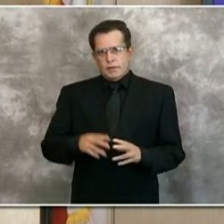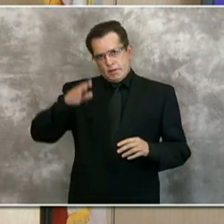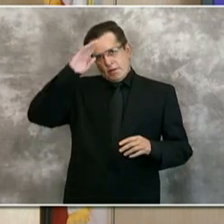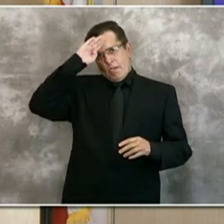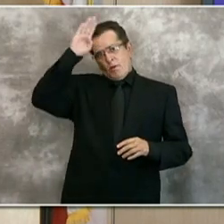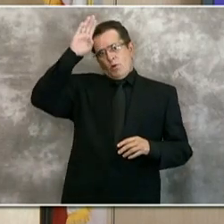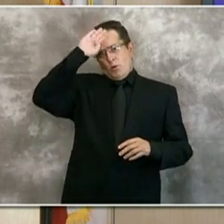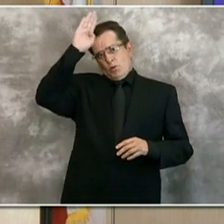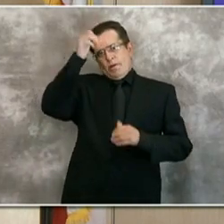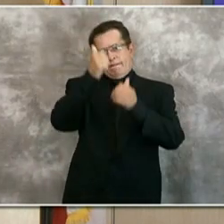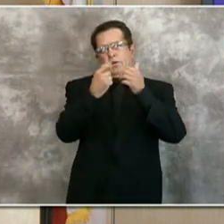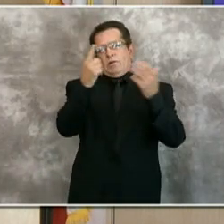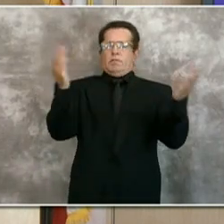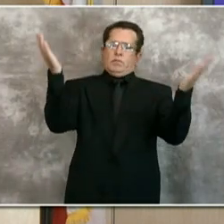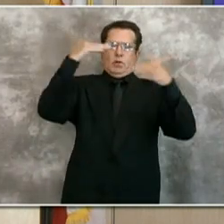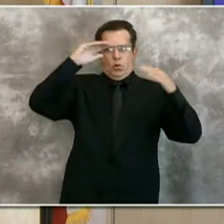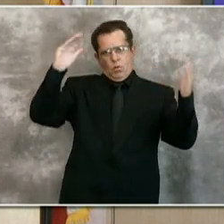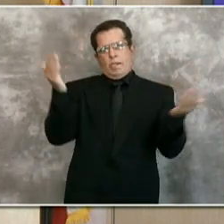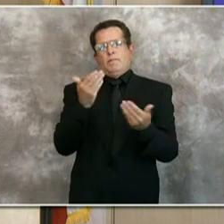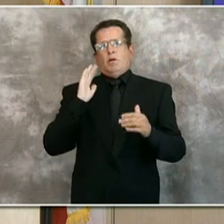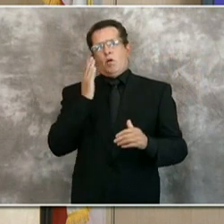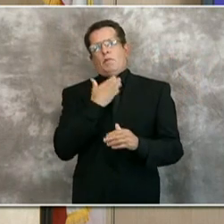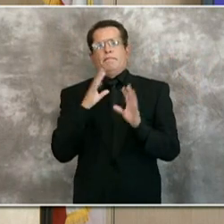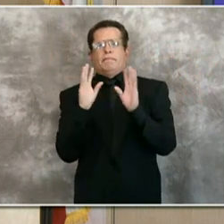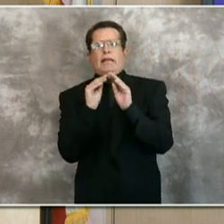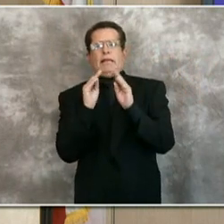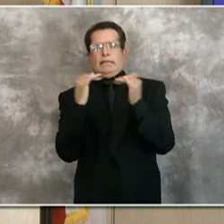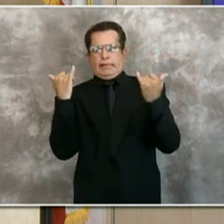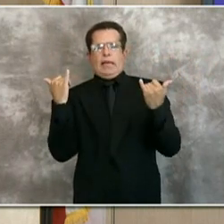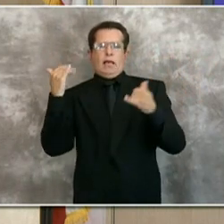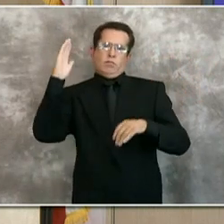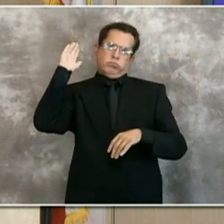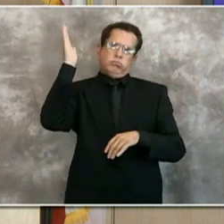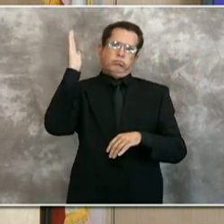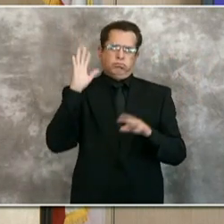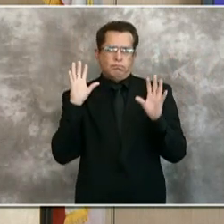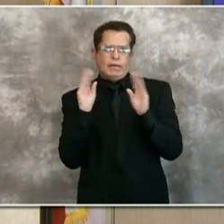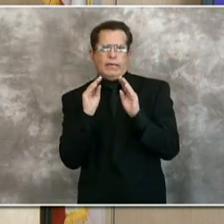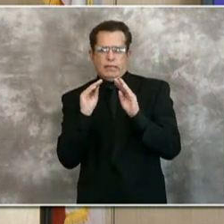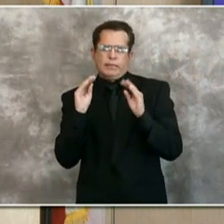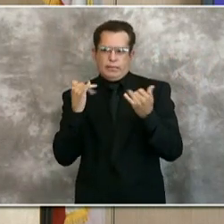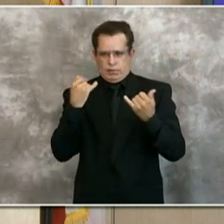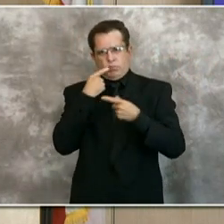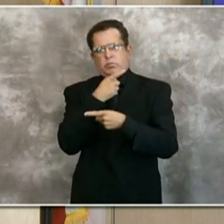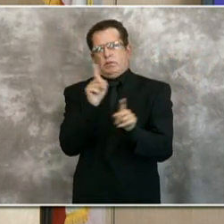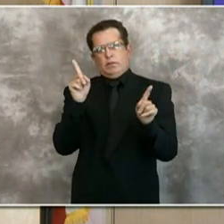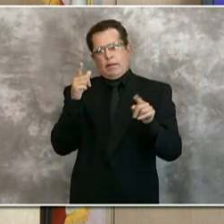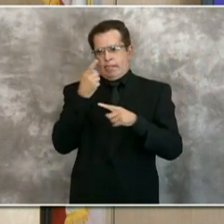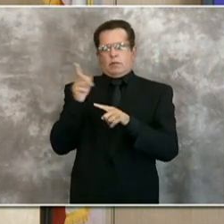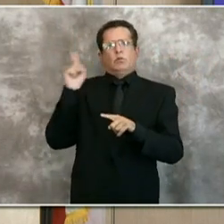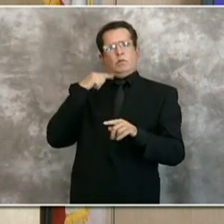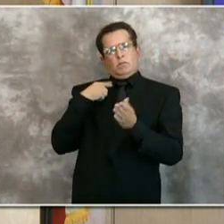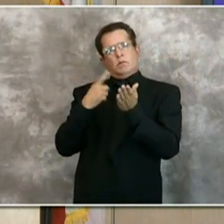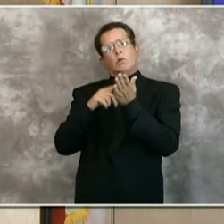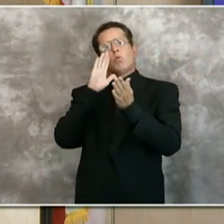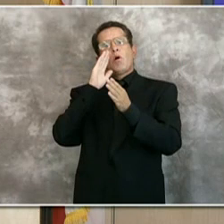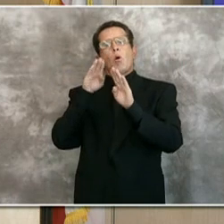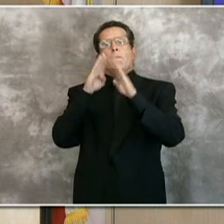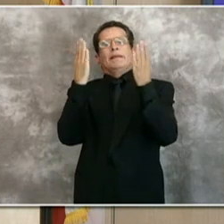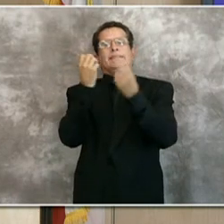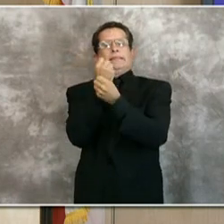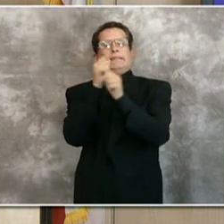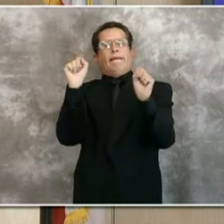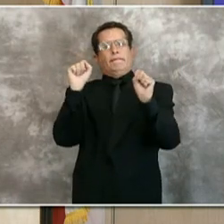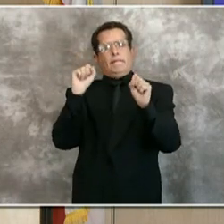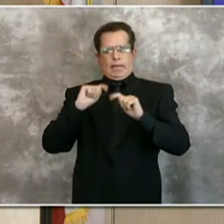Good afternoon, everyone, and welcome to our media briefing. Last week, we mentioned our plan to form a safe reopening compliance